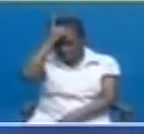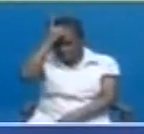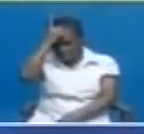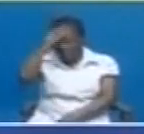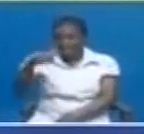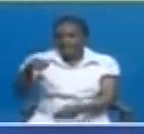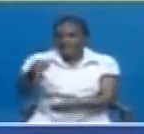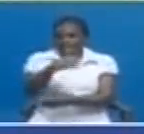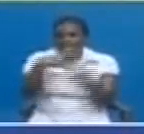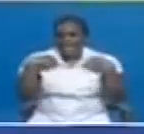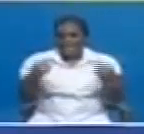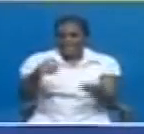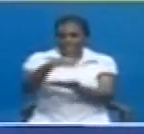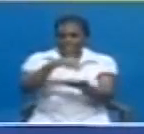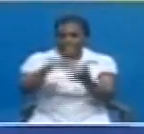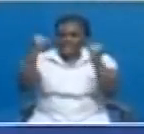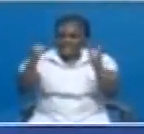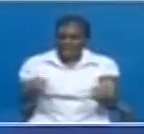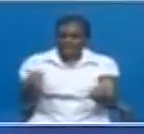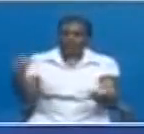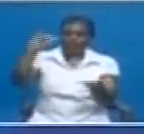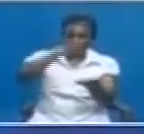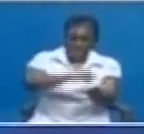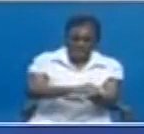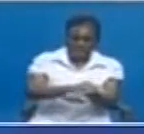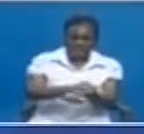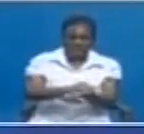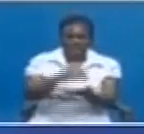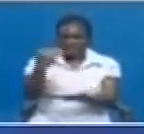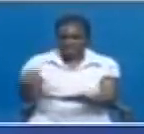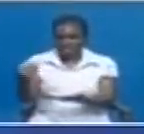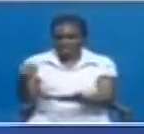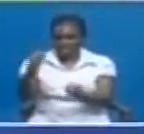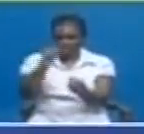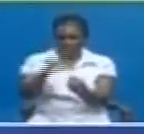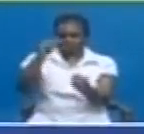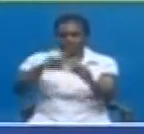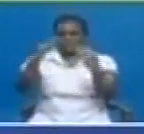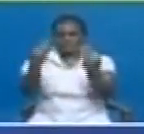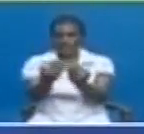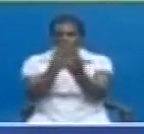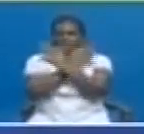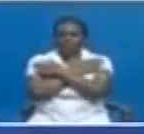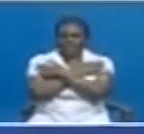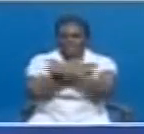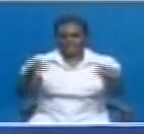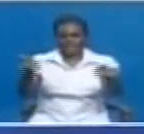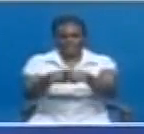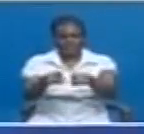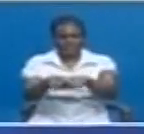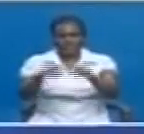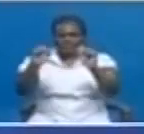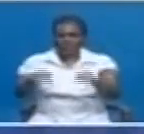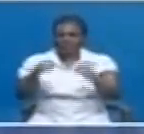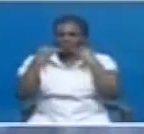reaching health facilities is tough, for the old especially, the kits are used to test family and friends as well. We have been